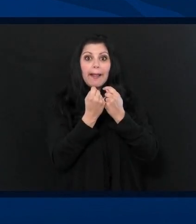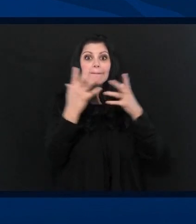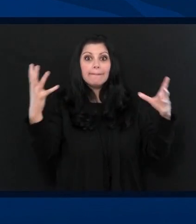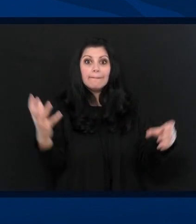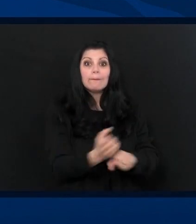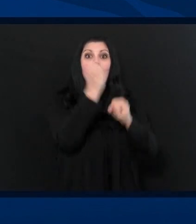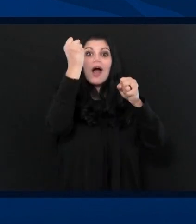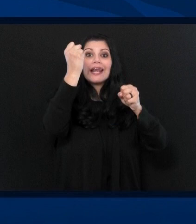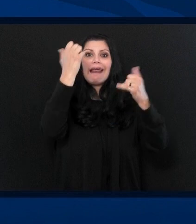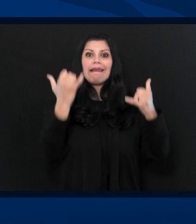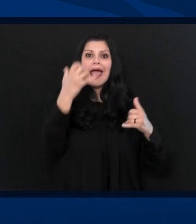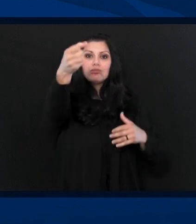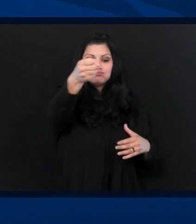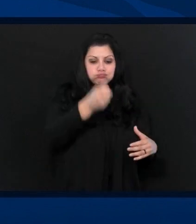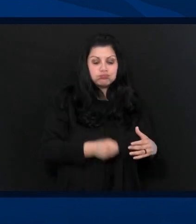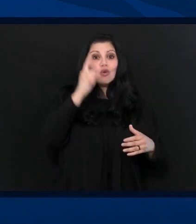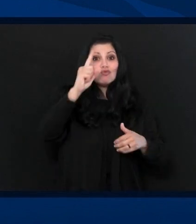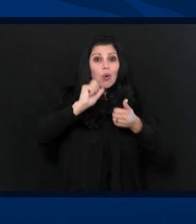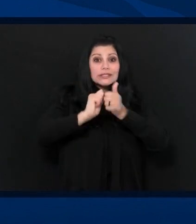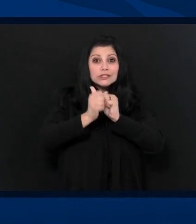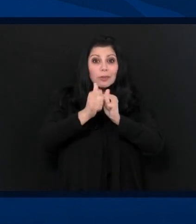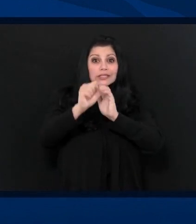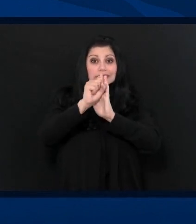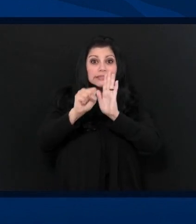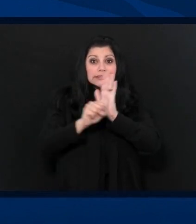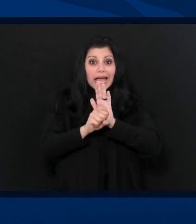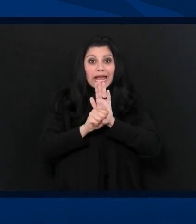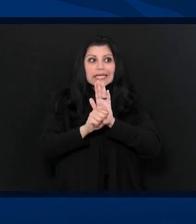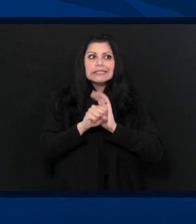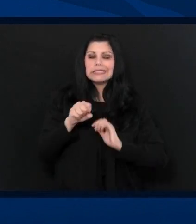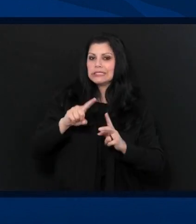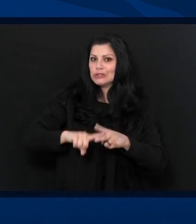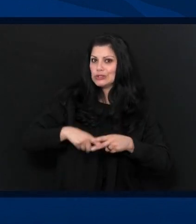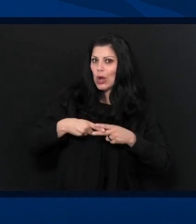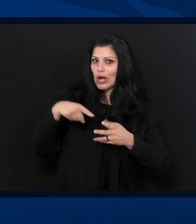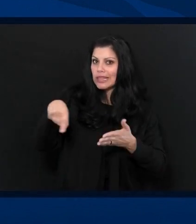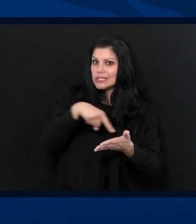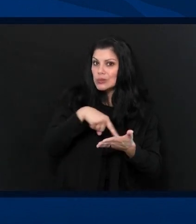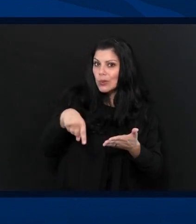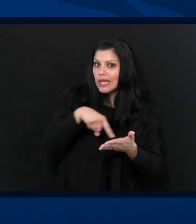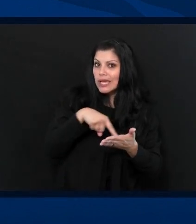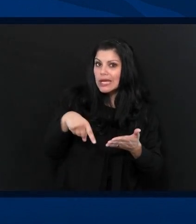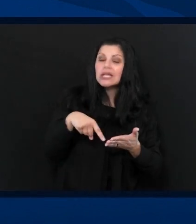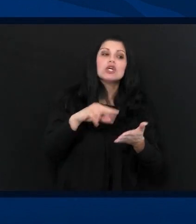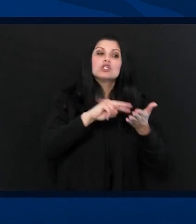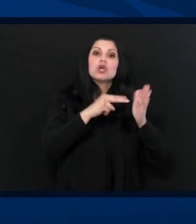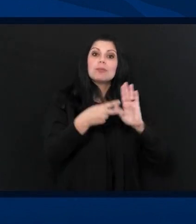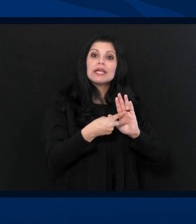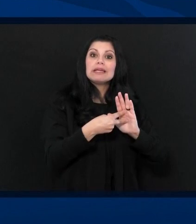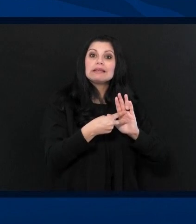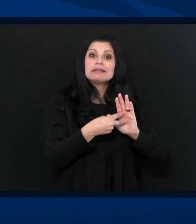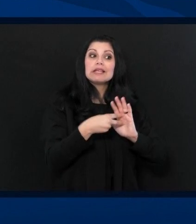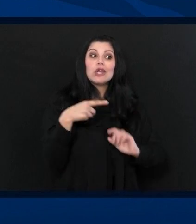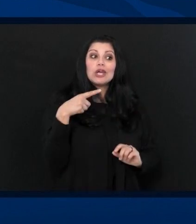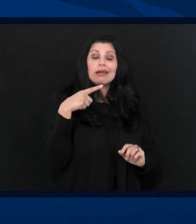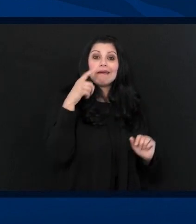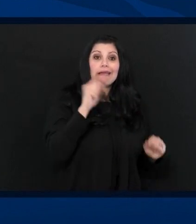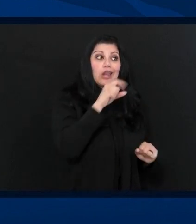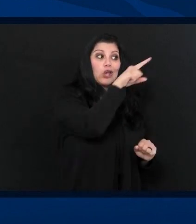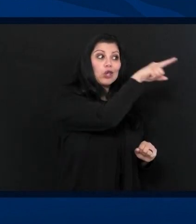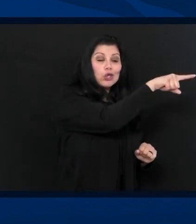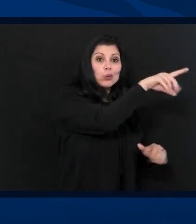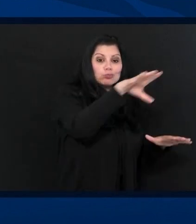the state championship, at least the last I heard, which starts this week. Is it time to make another exception for you to step in and look at